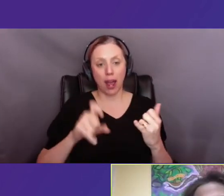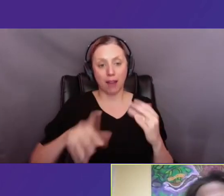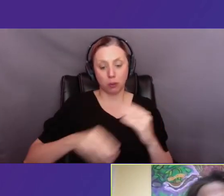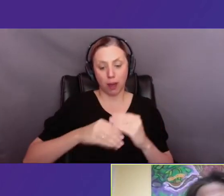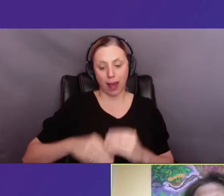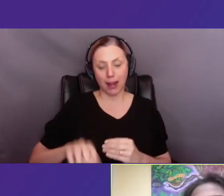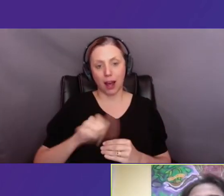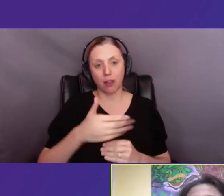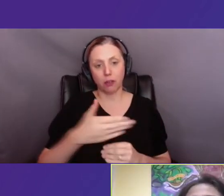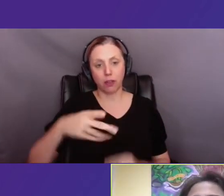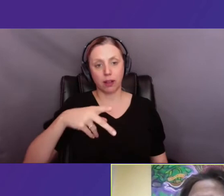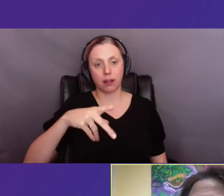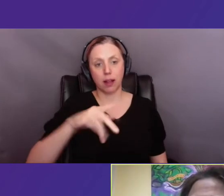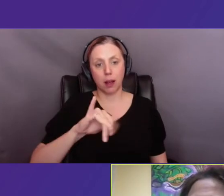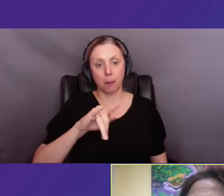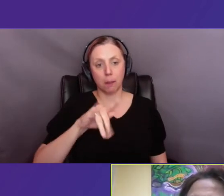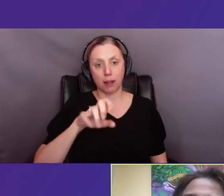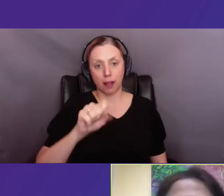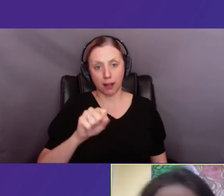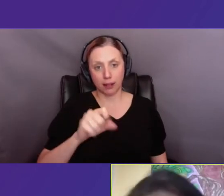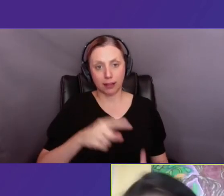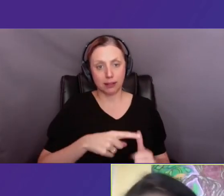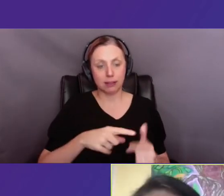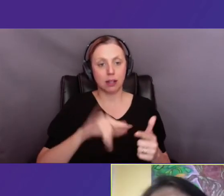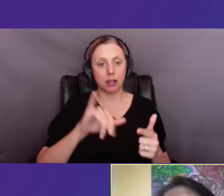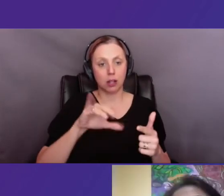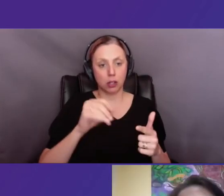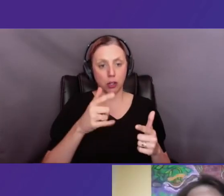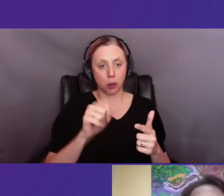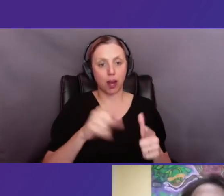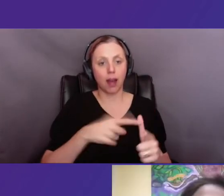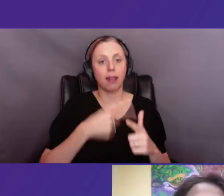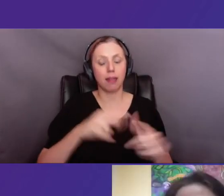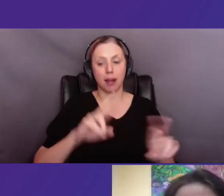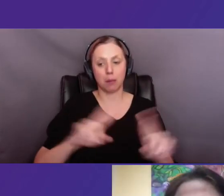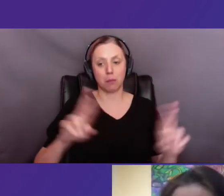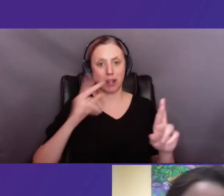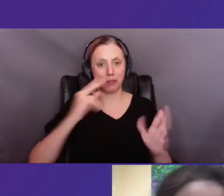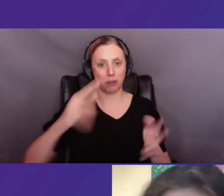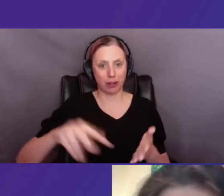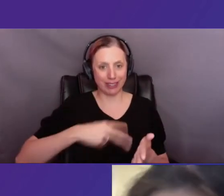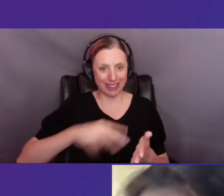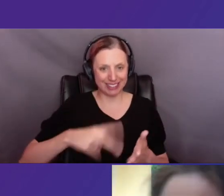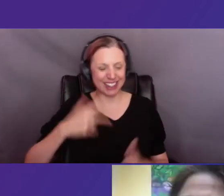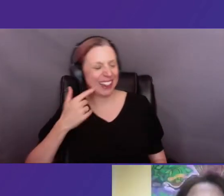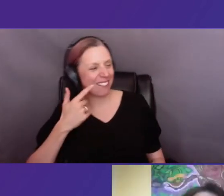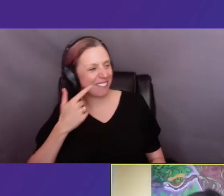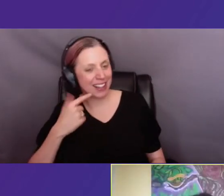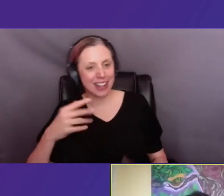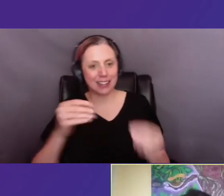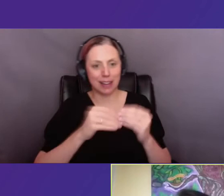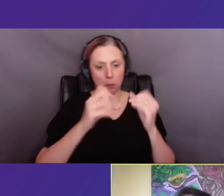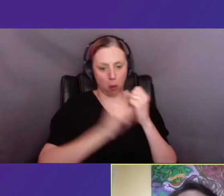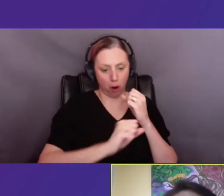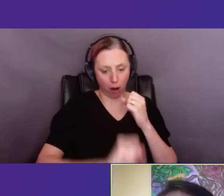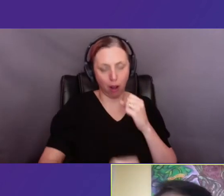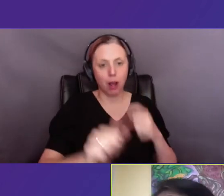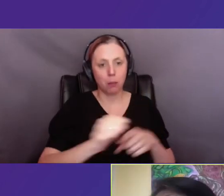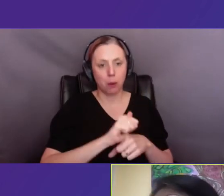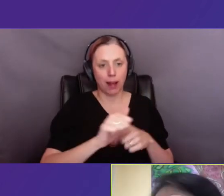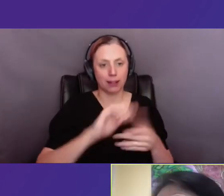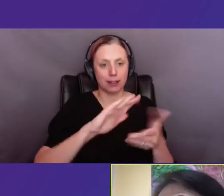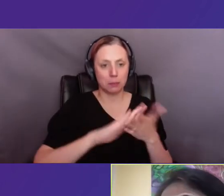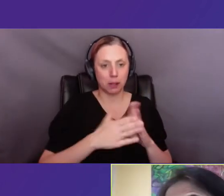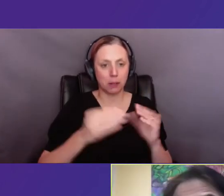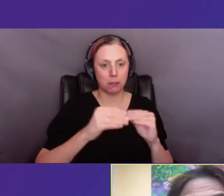some Pilates. Then I have to do yoga. Then I'm ready. It keeps getting longer. So the practice just gets